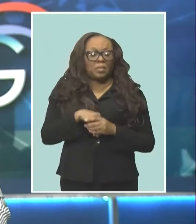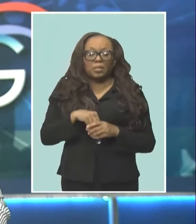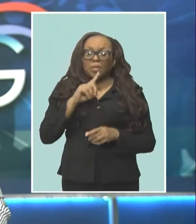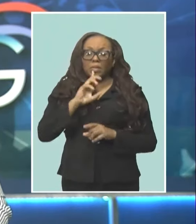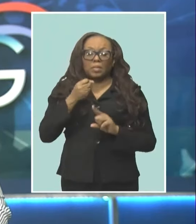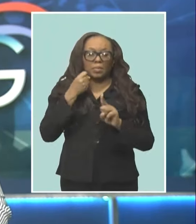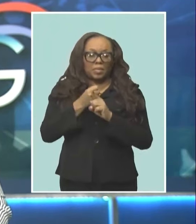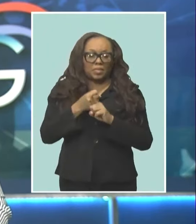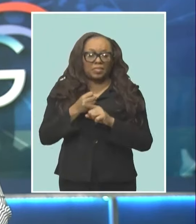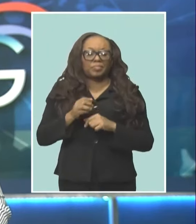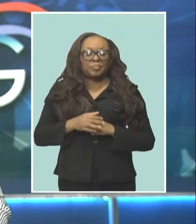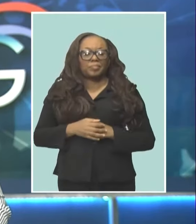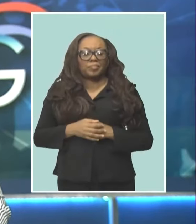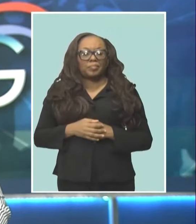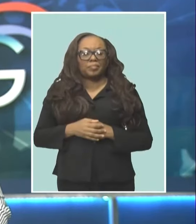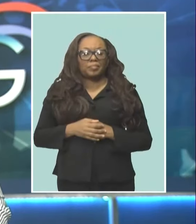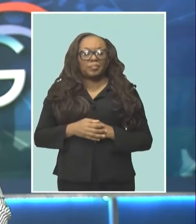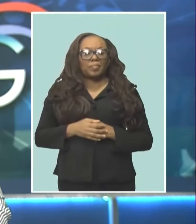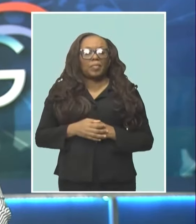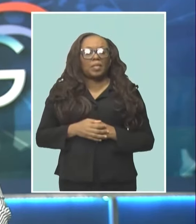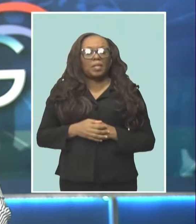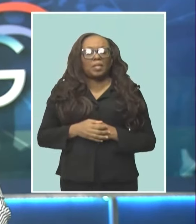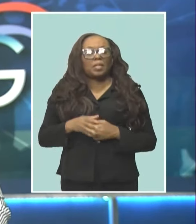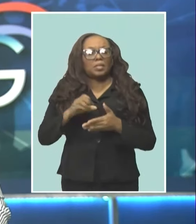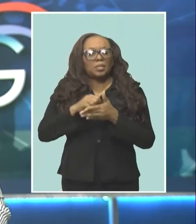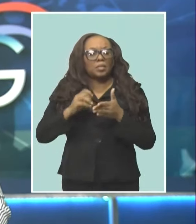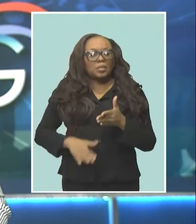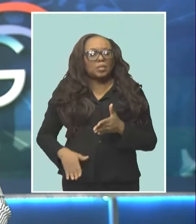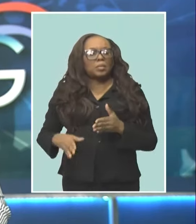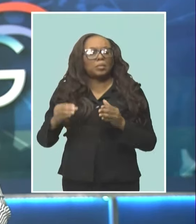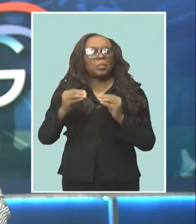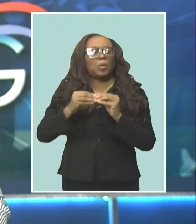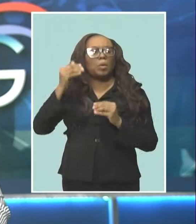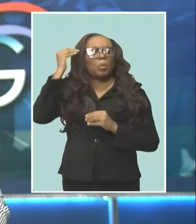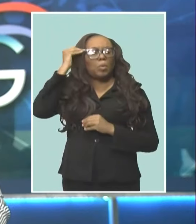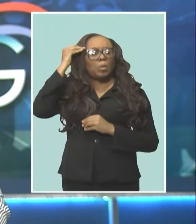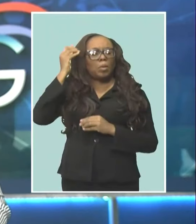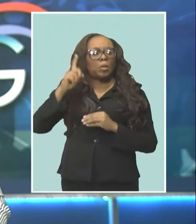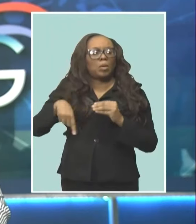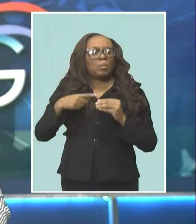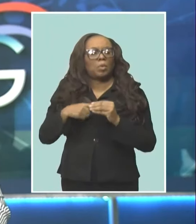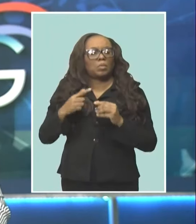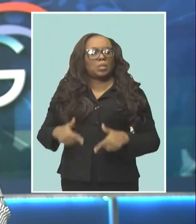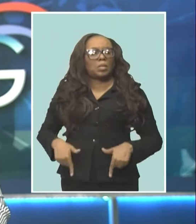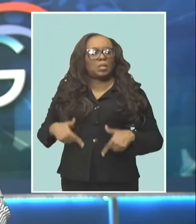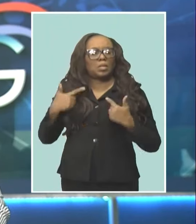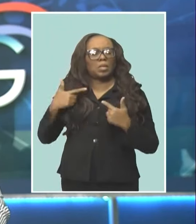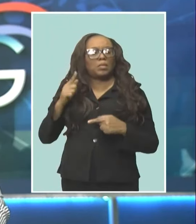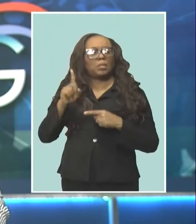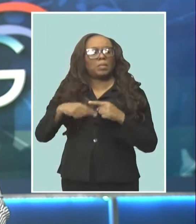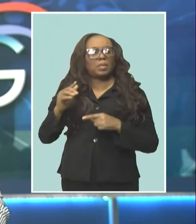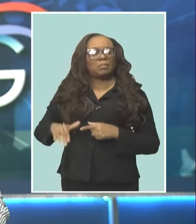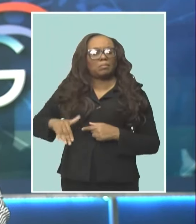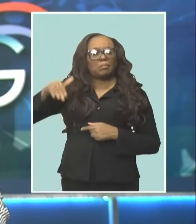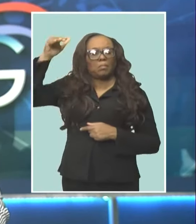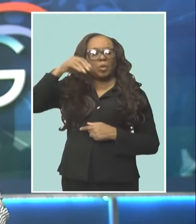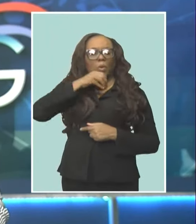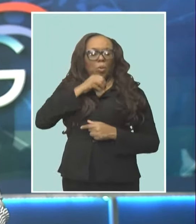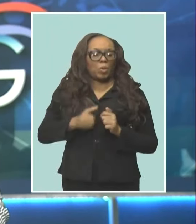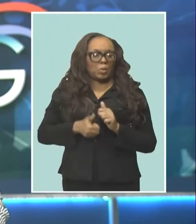been impactful. She says the sessions also allow the students to be more aware of what is to come as they grow